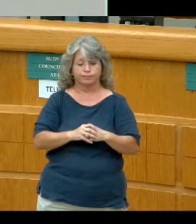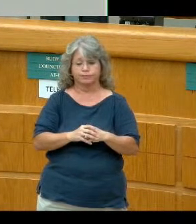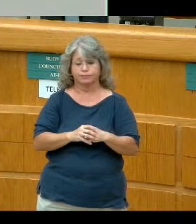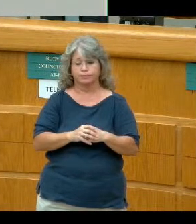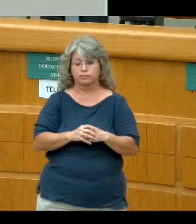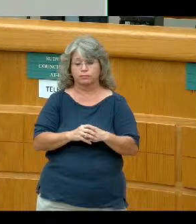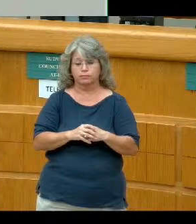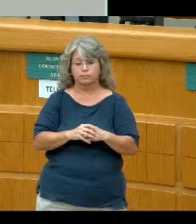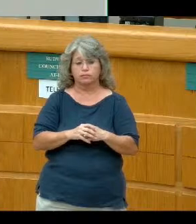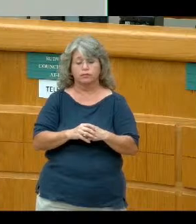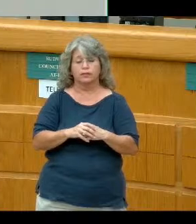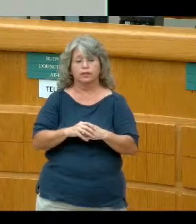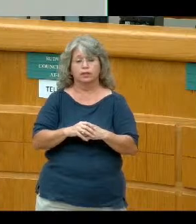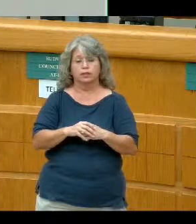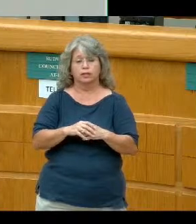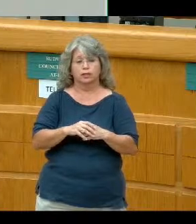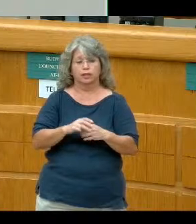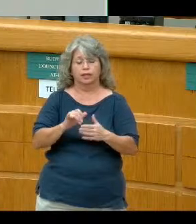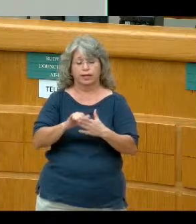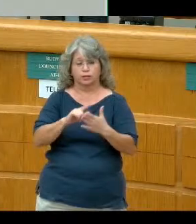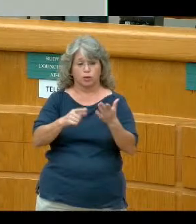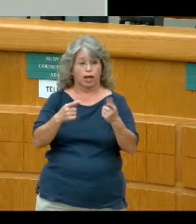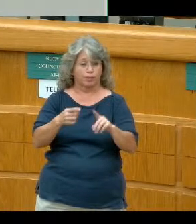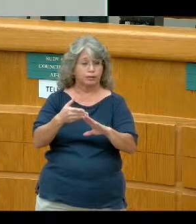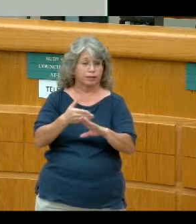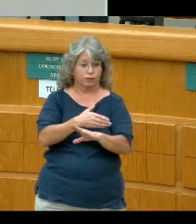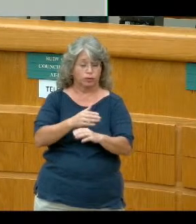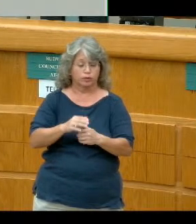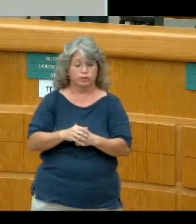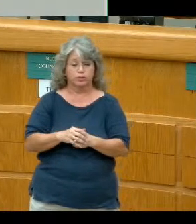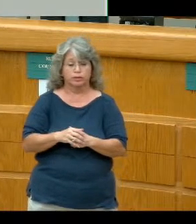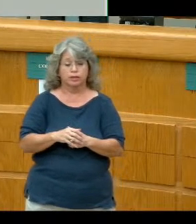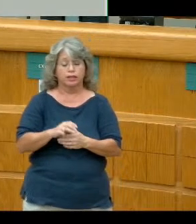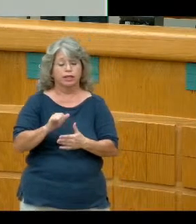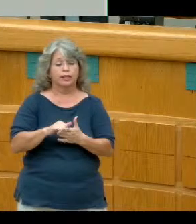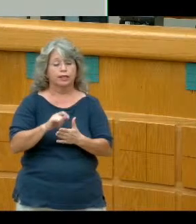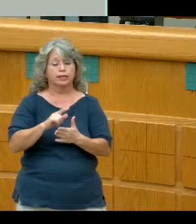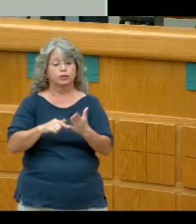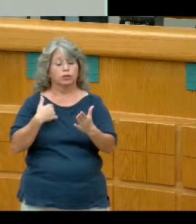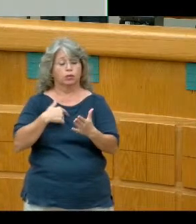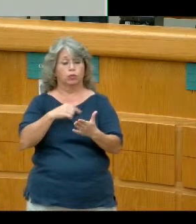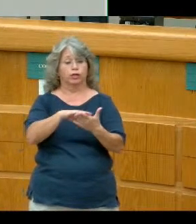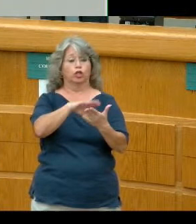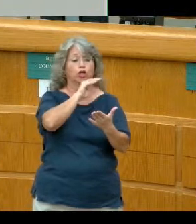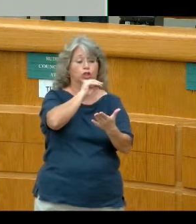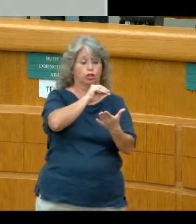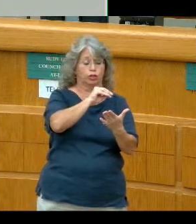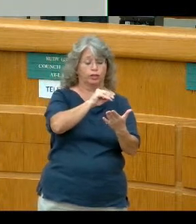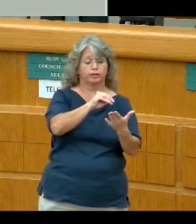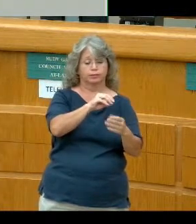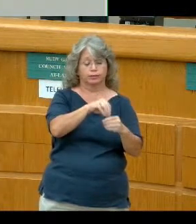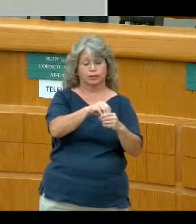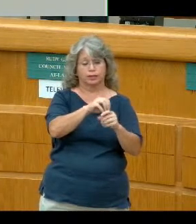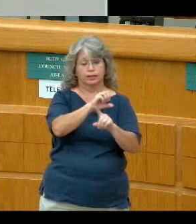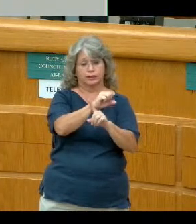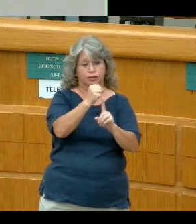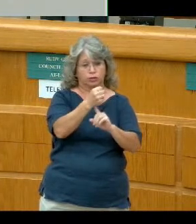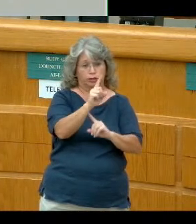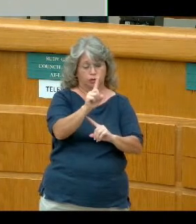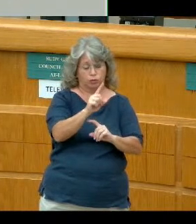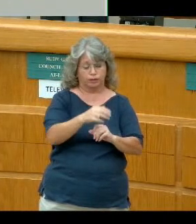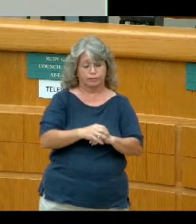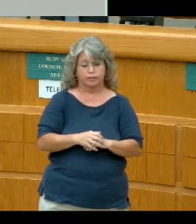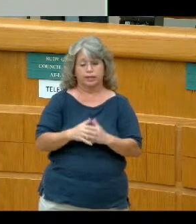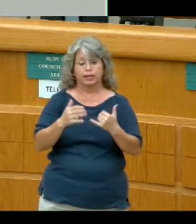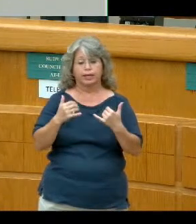something is what actually happened before. So that's what we're learning from what happened in our scenario 1,